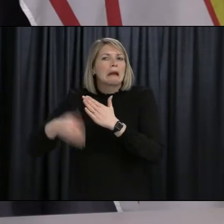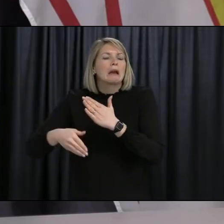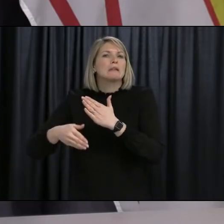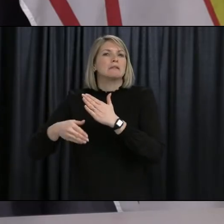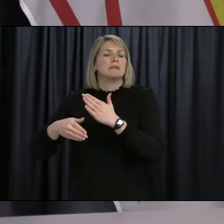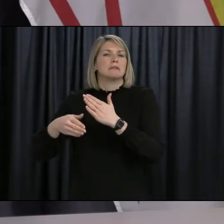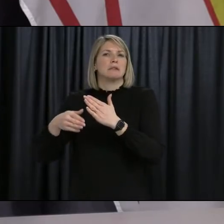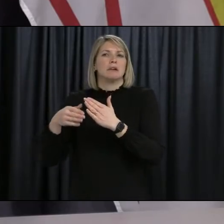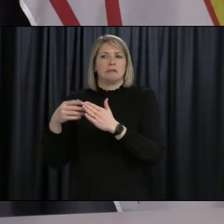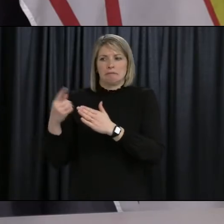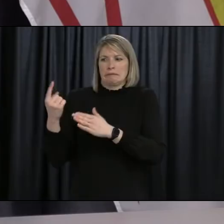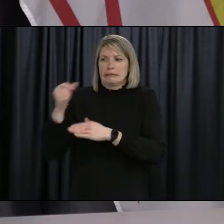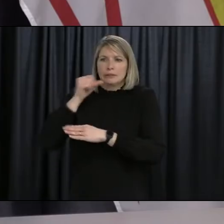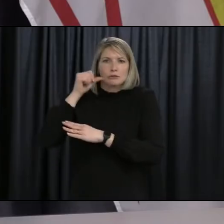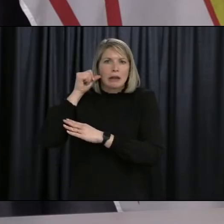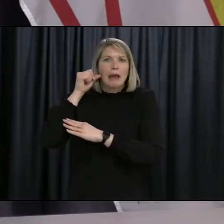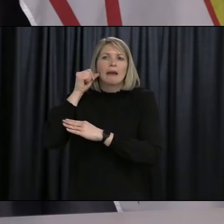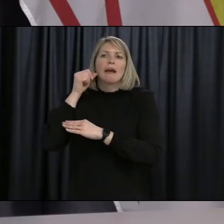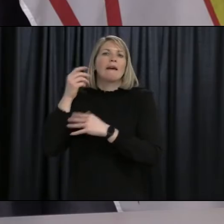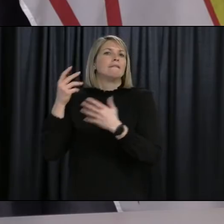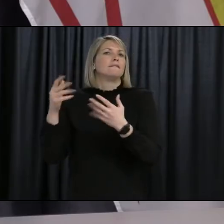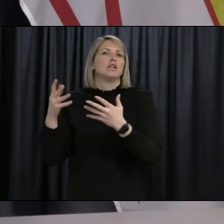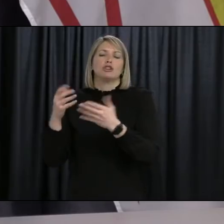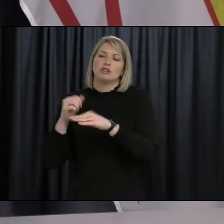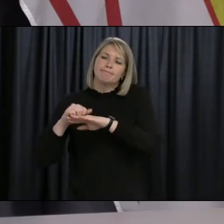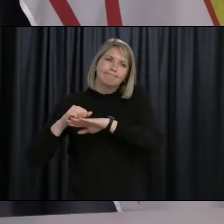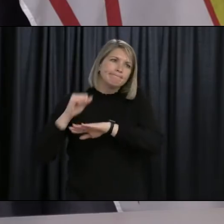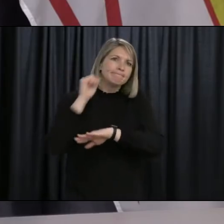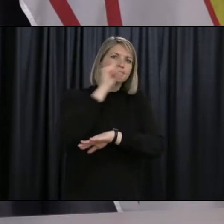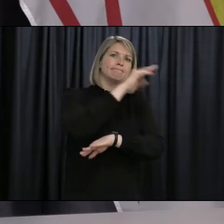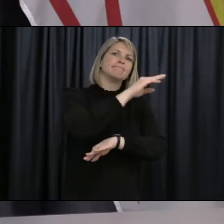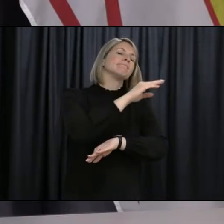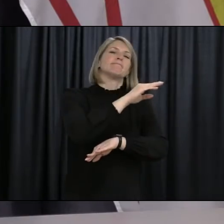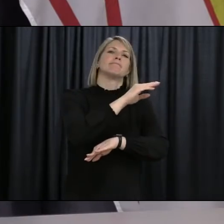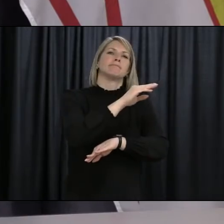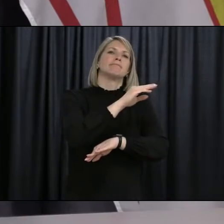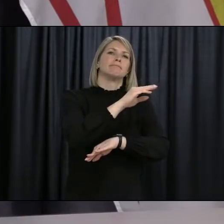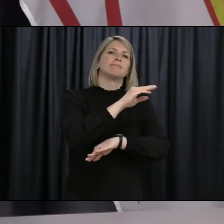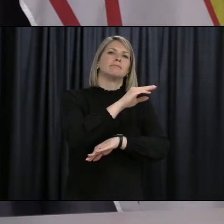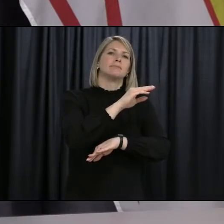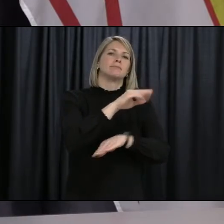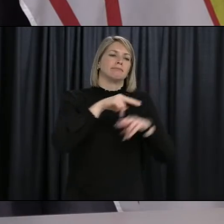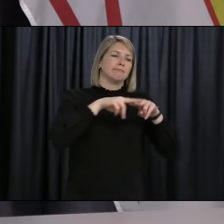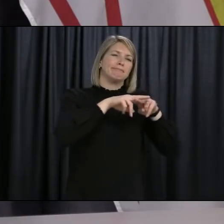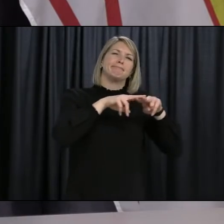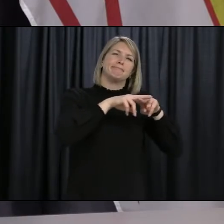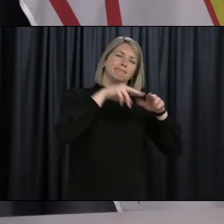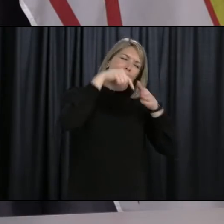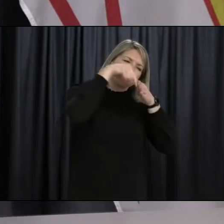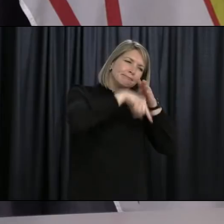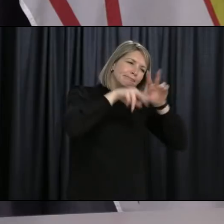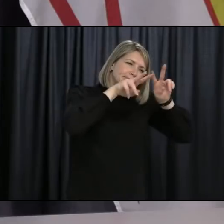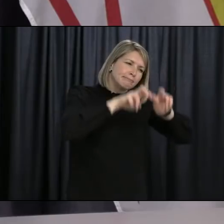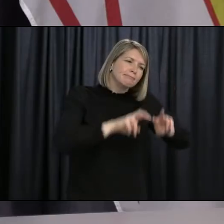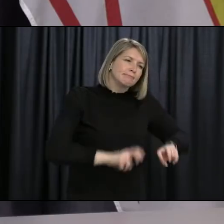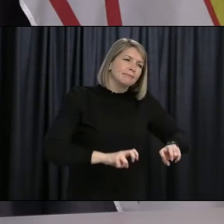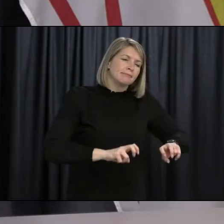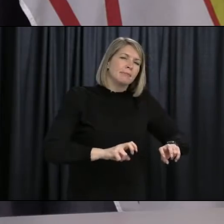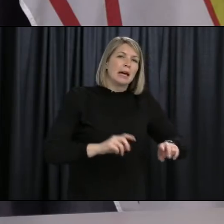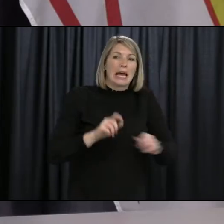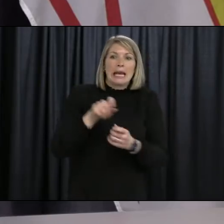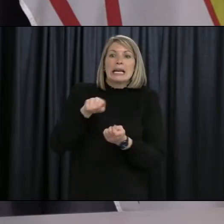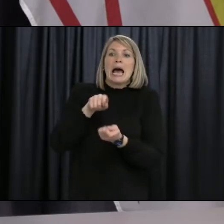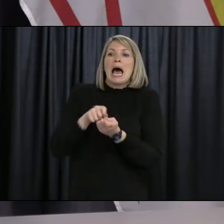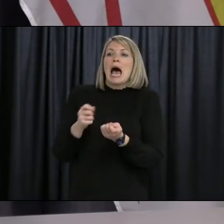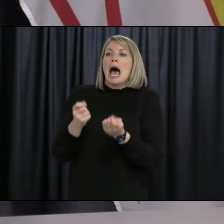outbreak to the National Microbiology Lab for further assessment, but I just don't have the exact number. I'm sorry. Thank